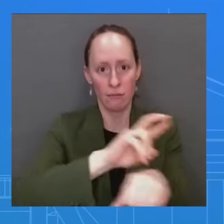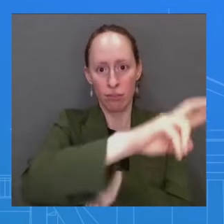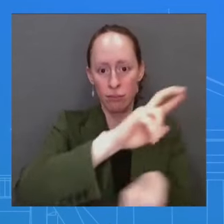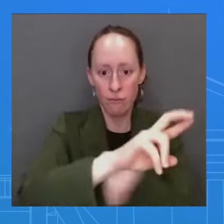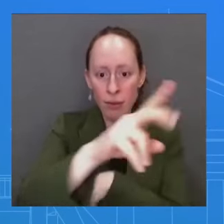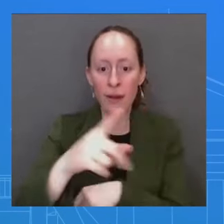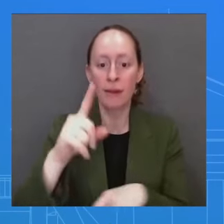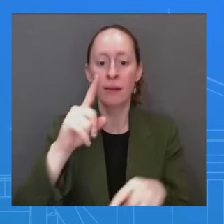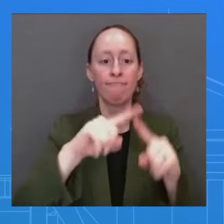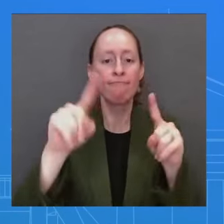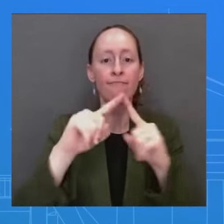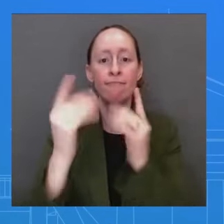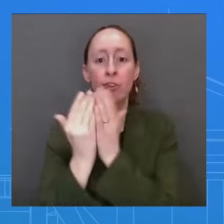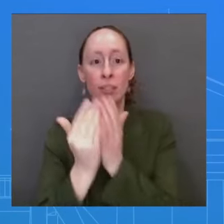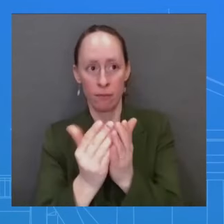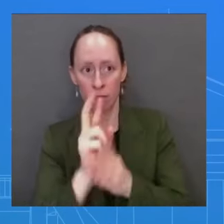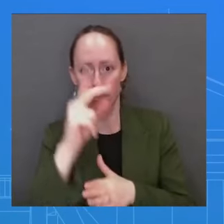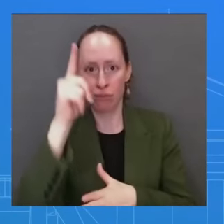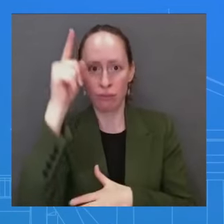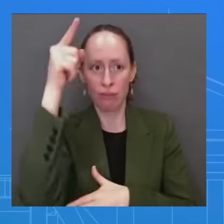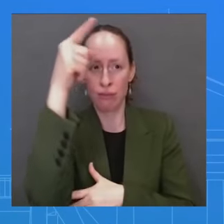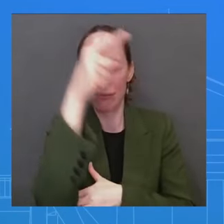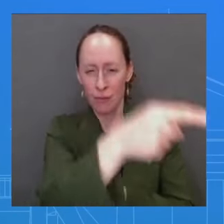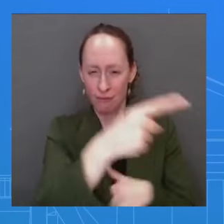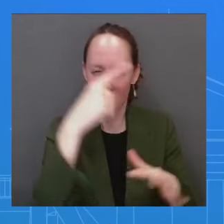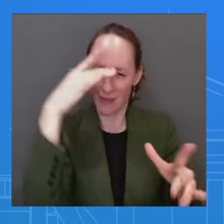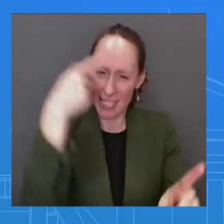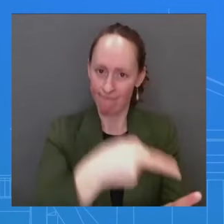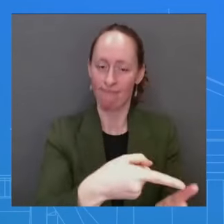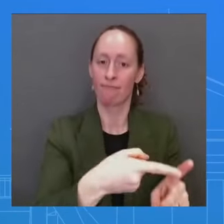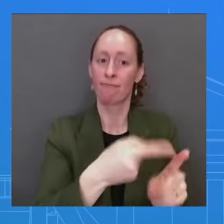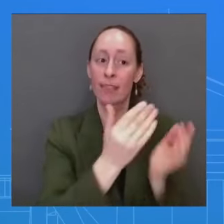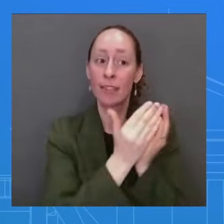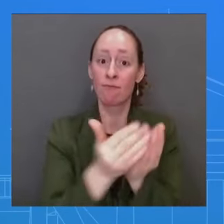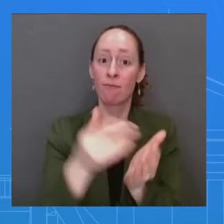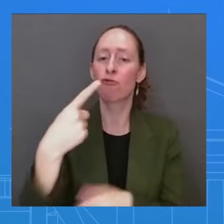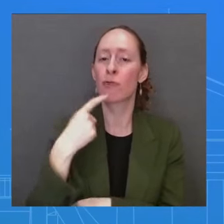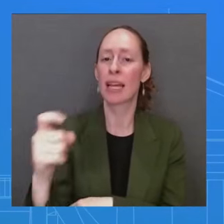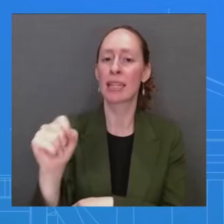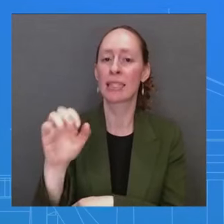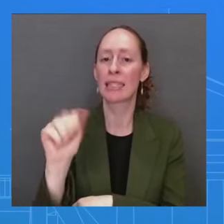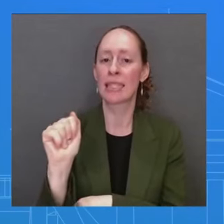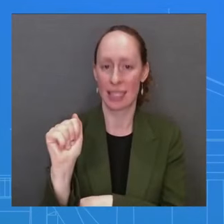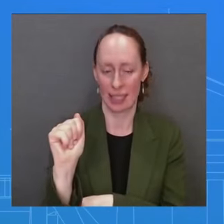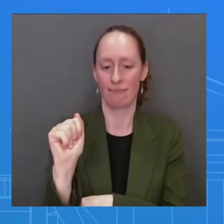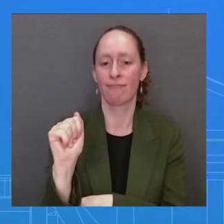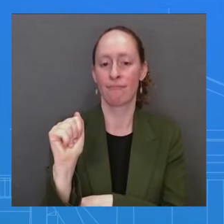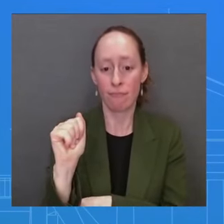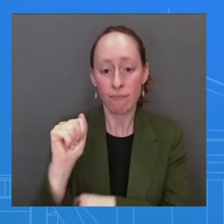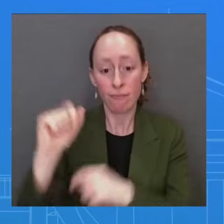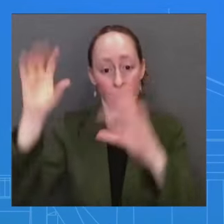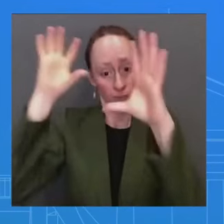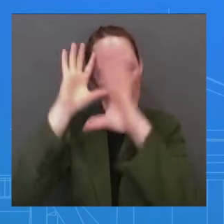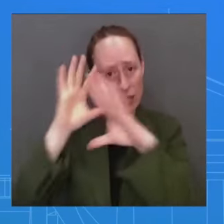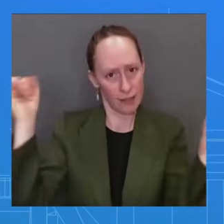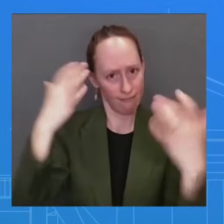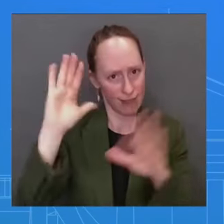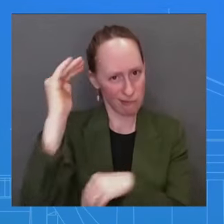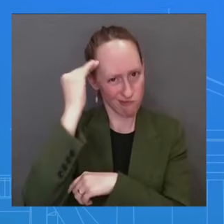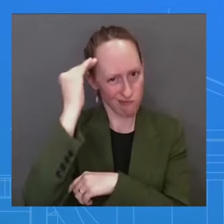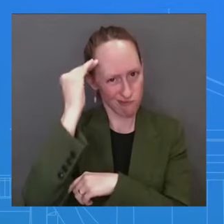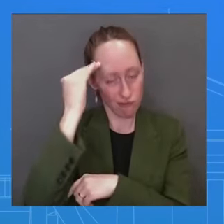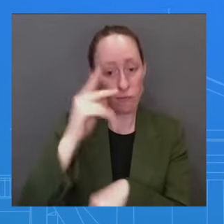Sea. Yesterday afternoon, President Biden was briefed by his national security team, and that included the National Security Advisor Jake Sullivan, Secretary